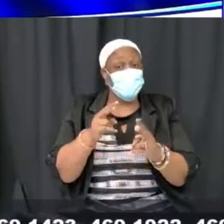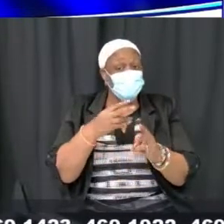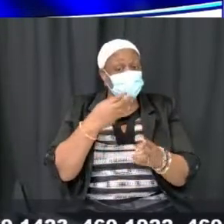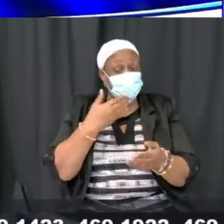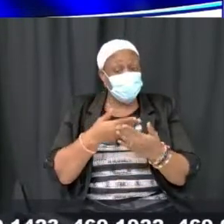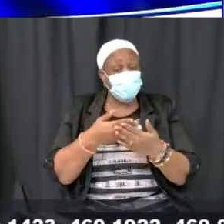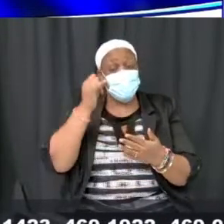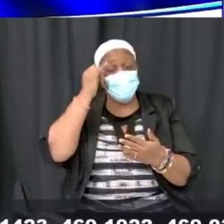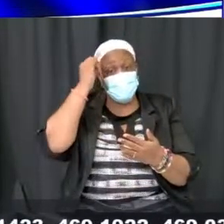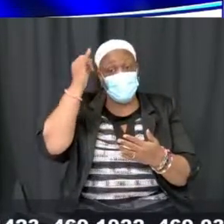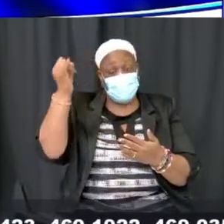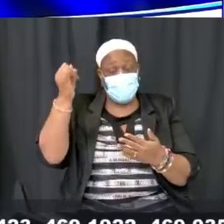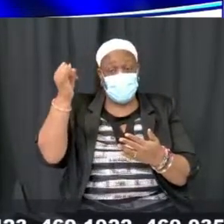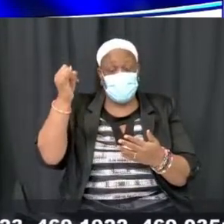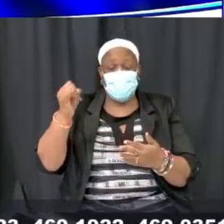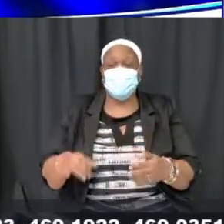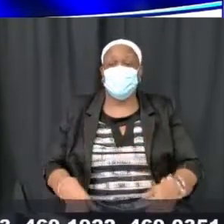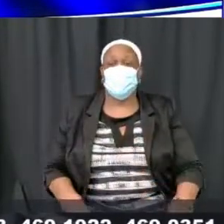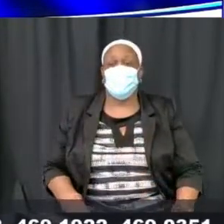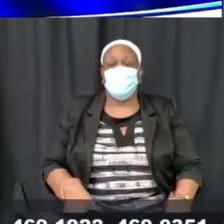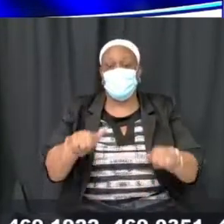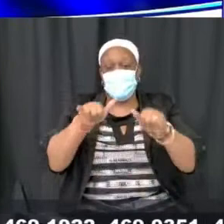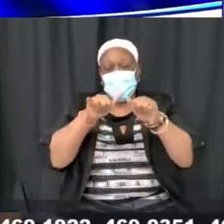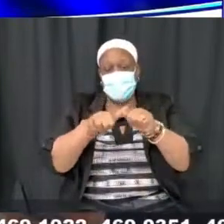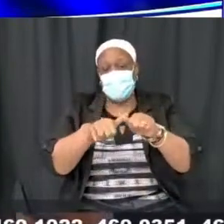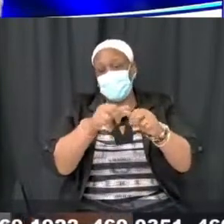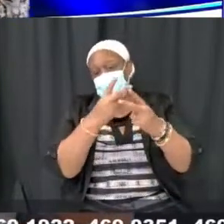attention. Blessings. Stay safe.